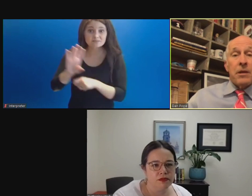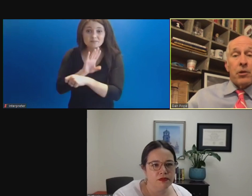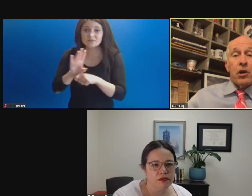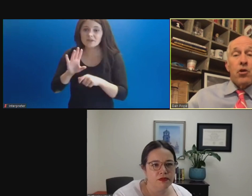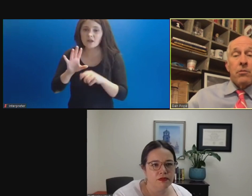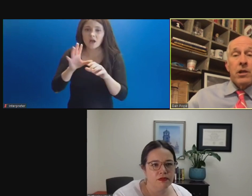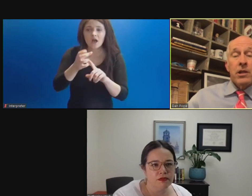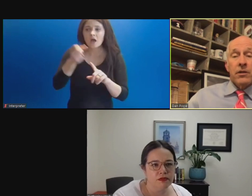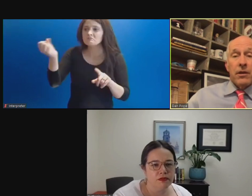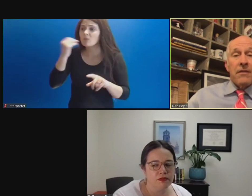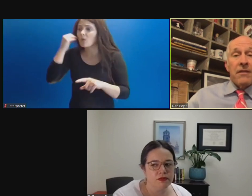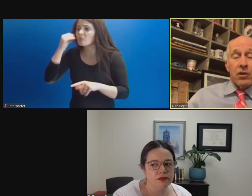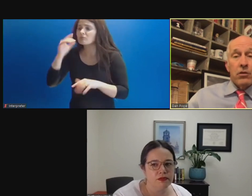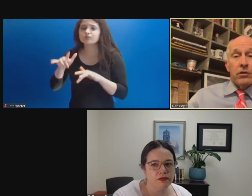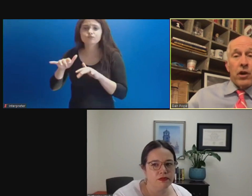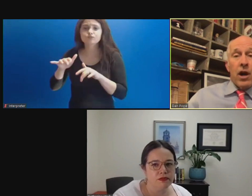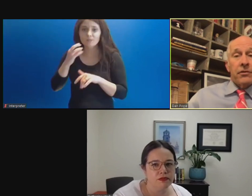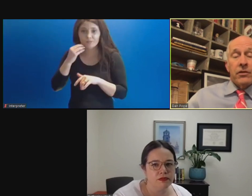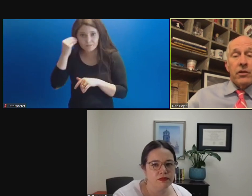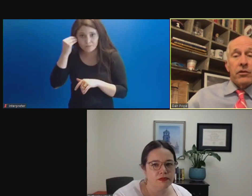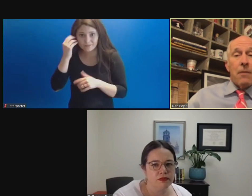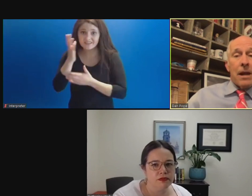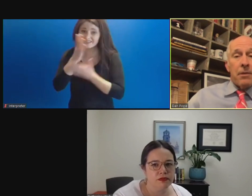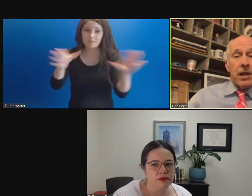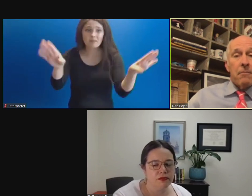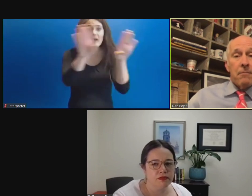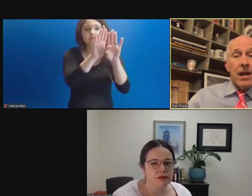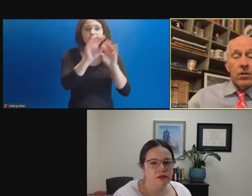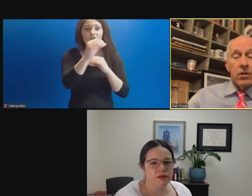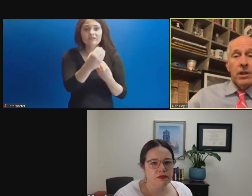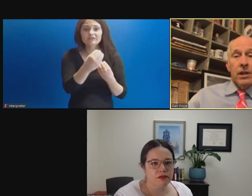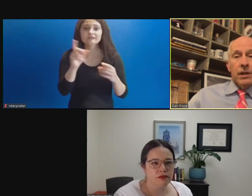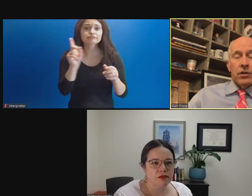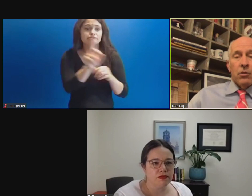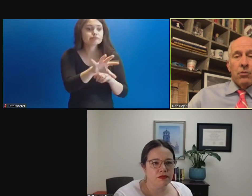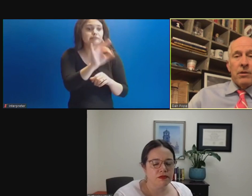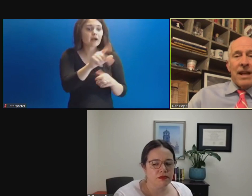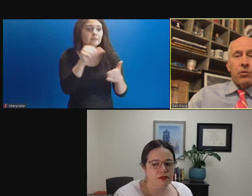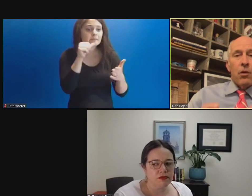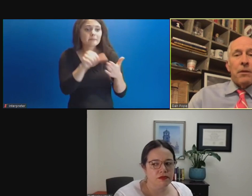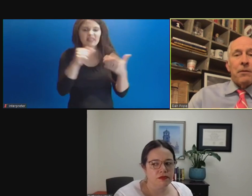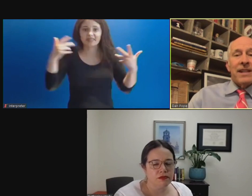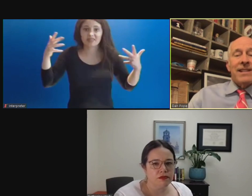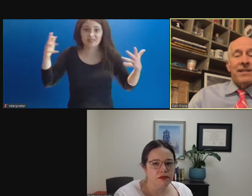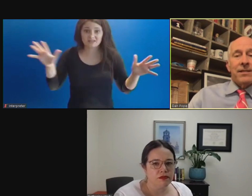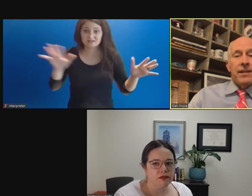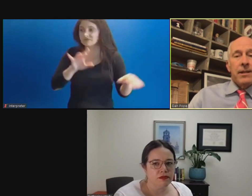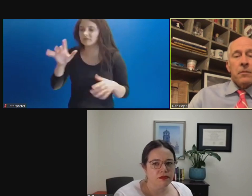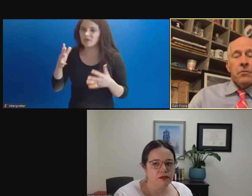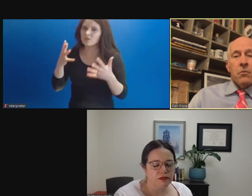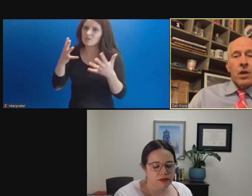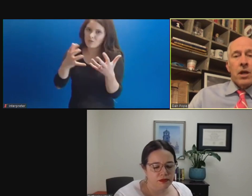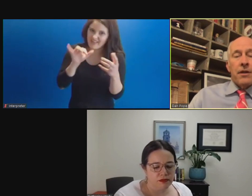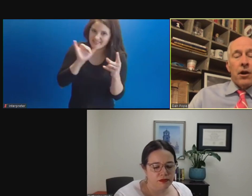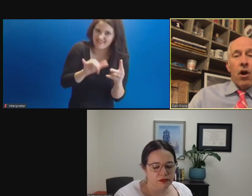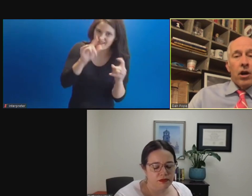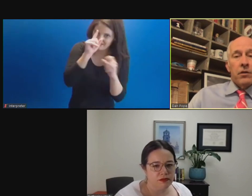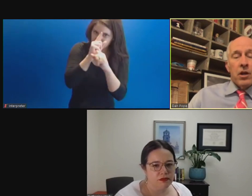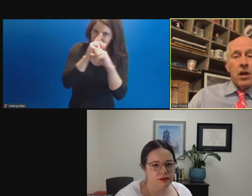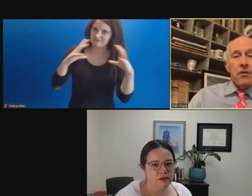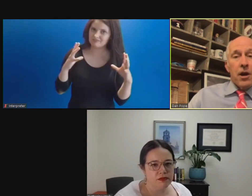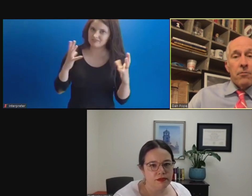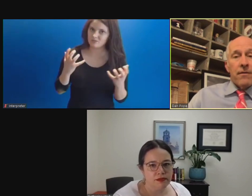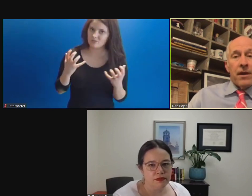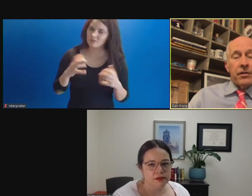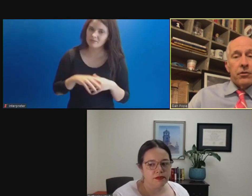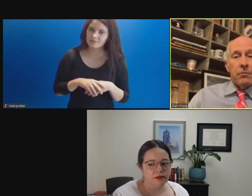moved people home. Some have even closed their offices, just go by to pick up mail. So that's what we would like to see. There are